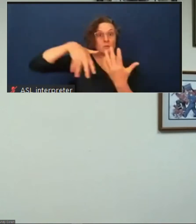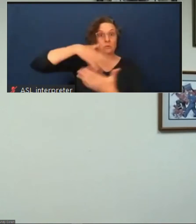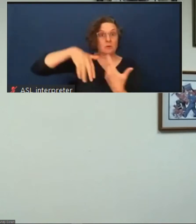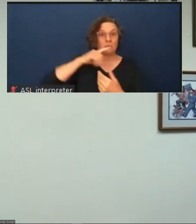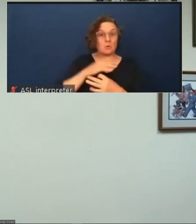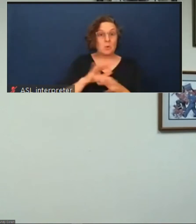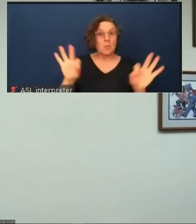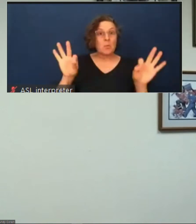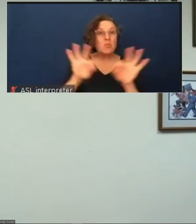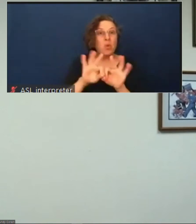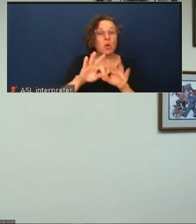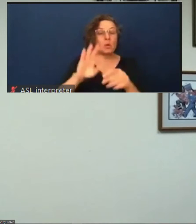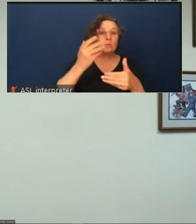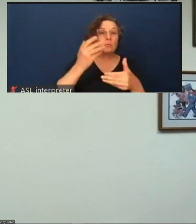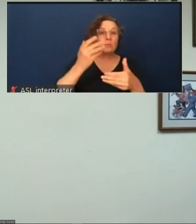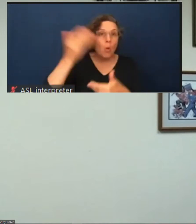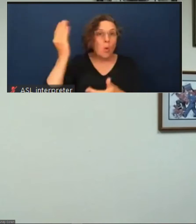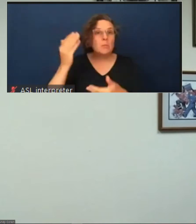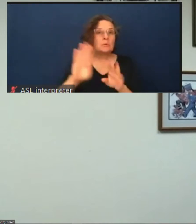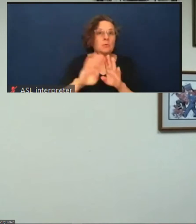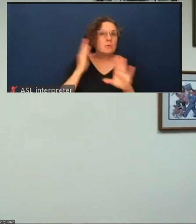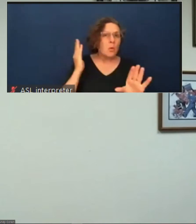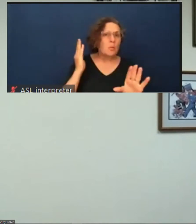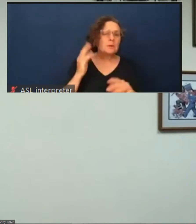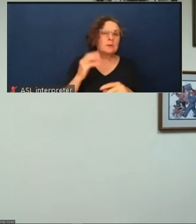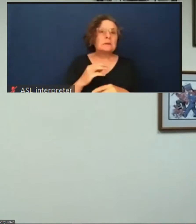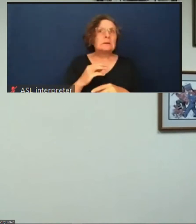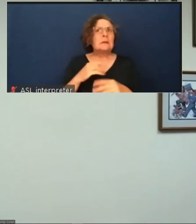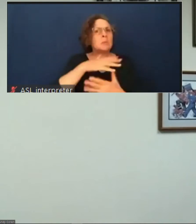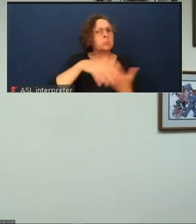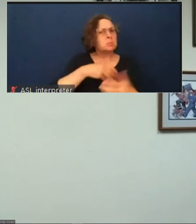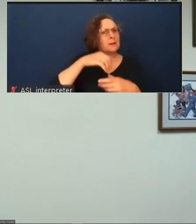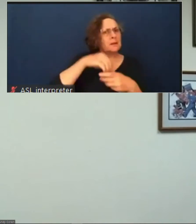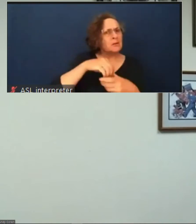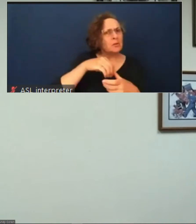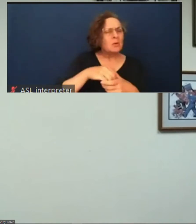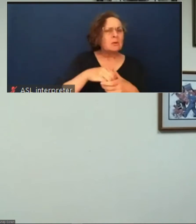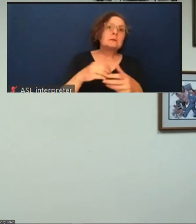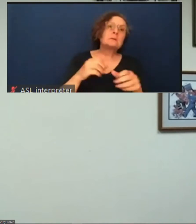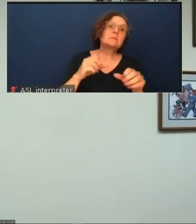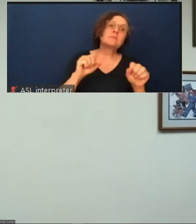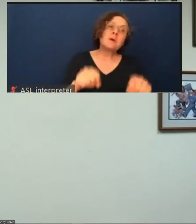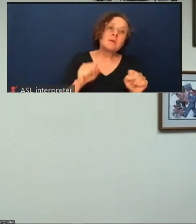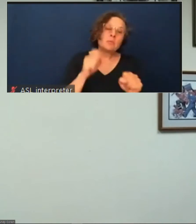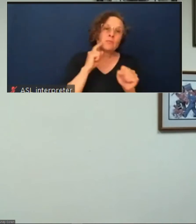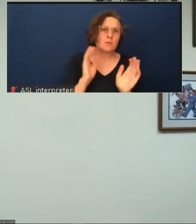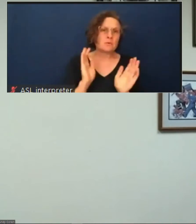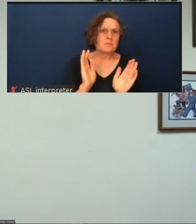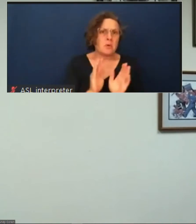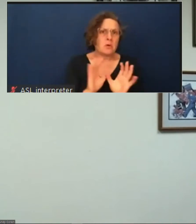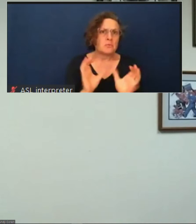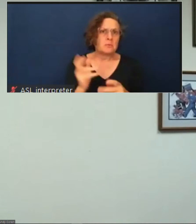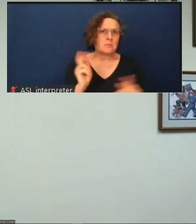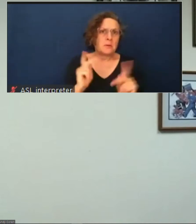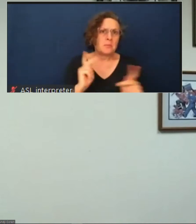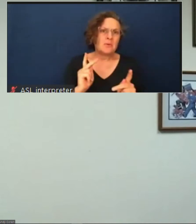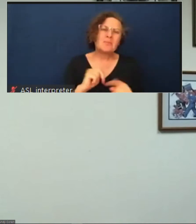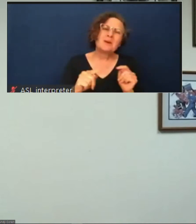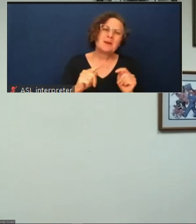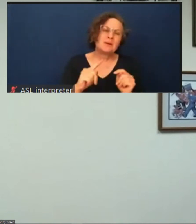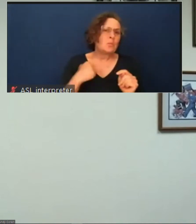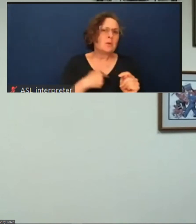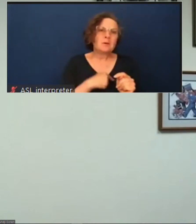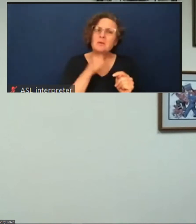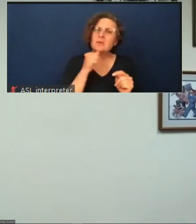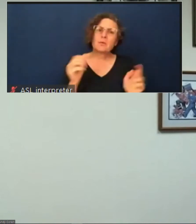encouraged. Indoor is possible for these small gatherings, but it is discouraged.